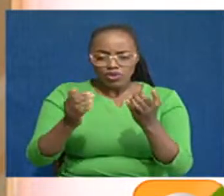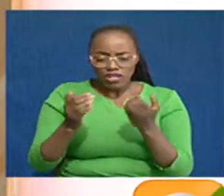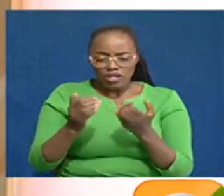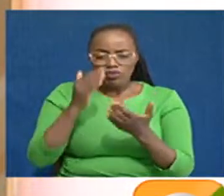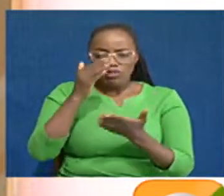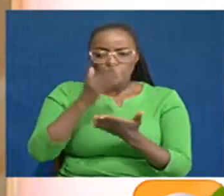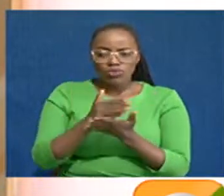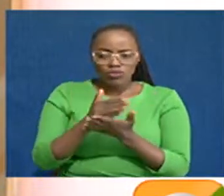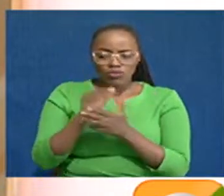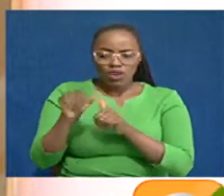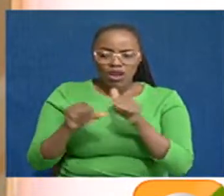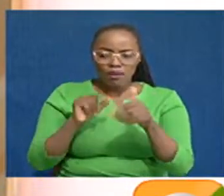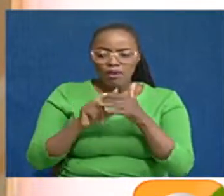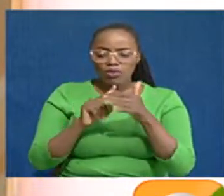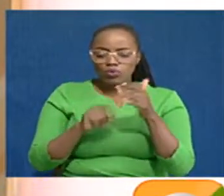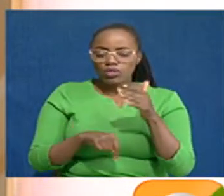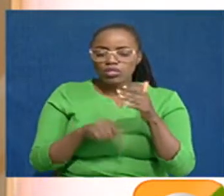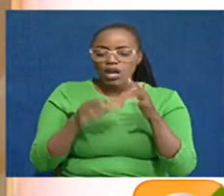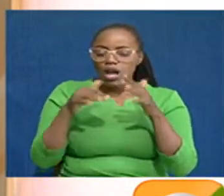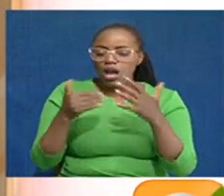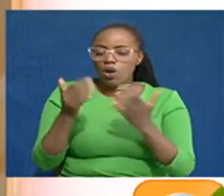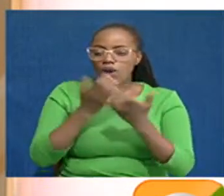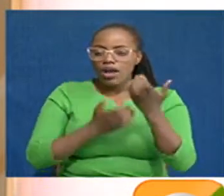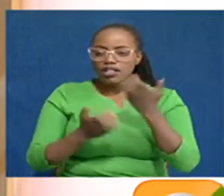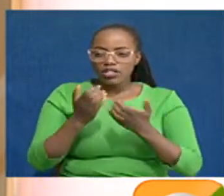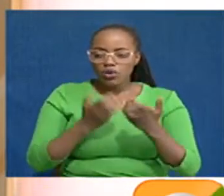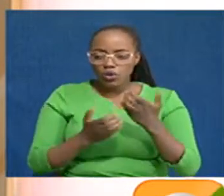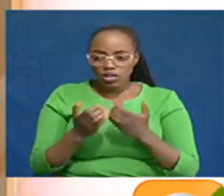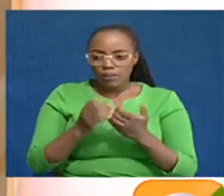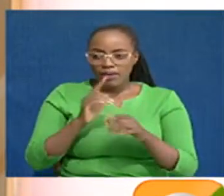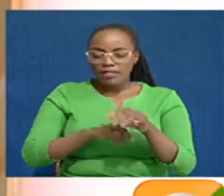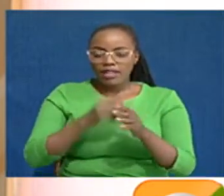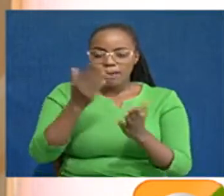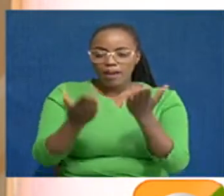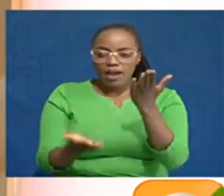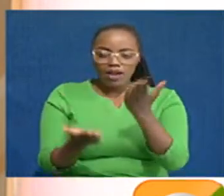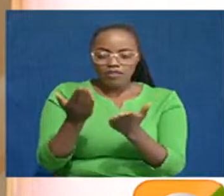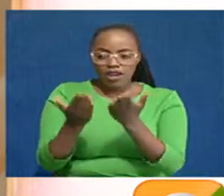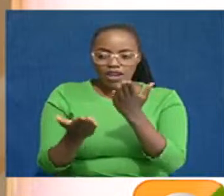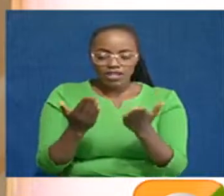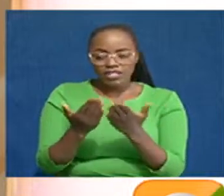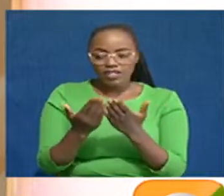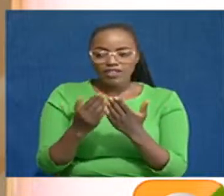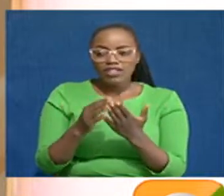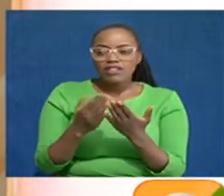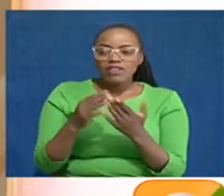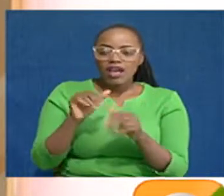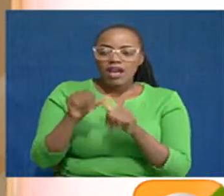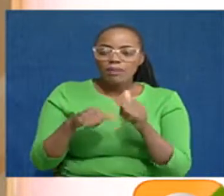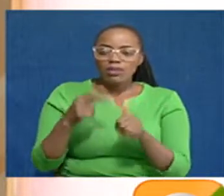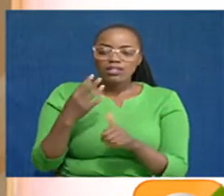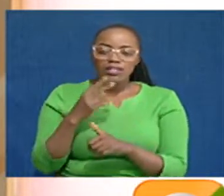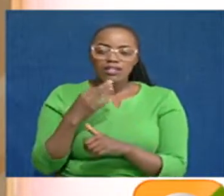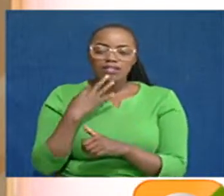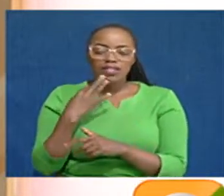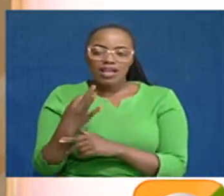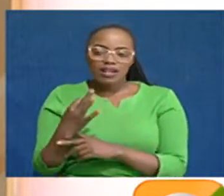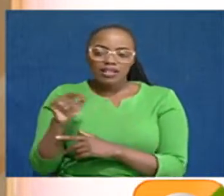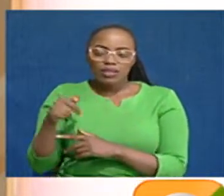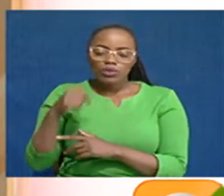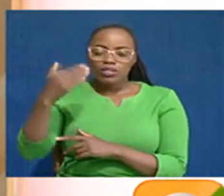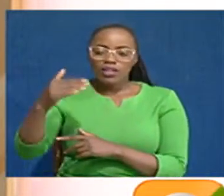realistic about how an economy where the average income is about 300,000 shillings per person per